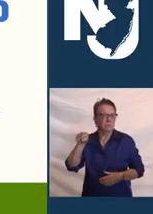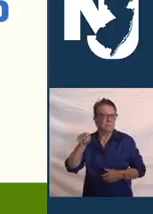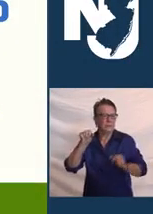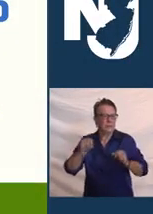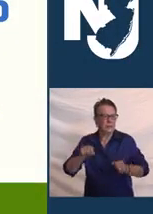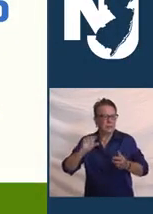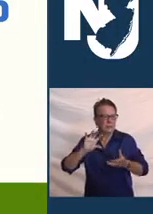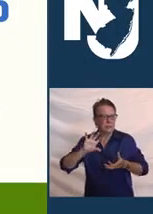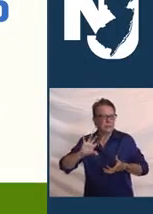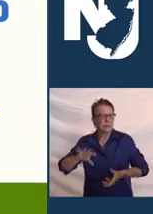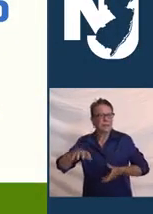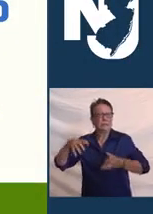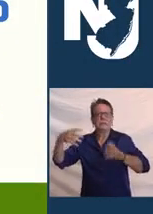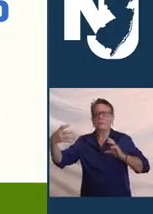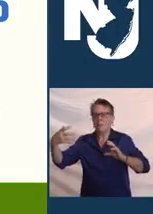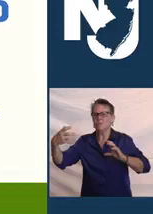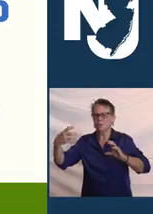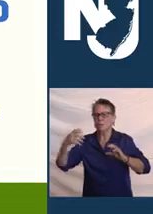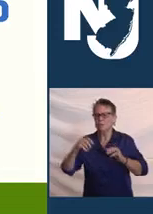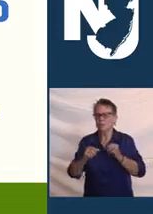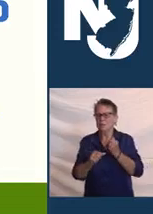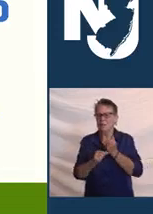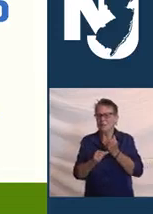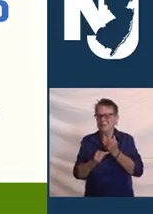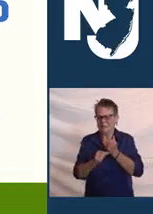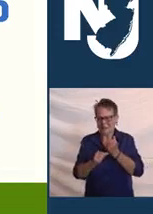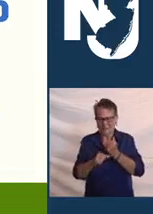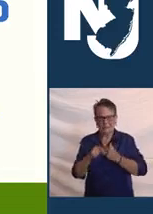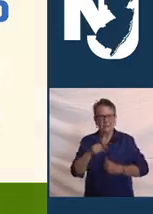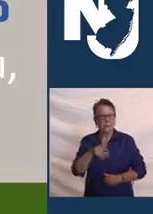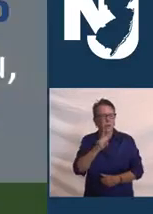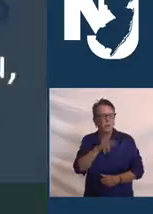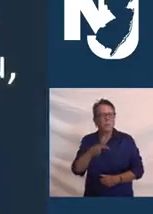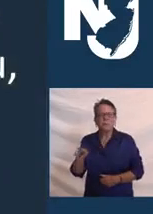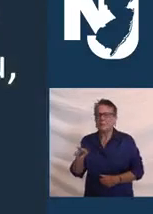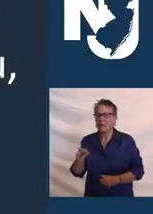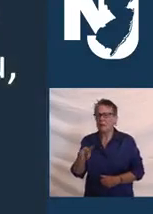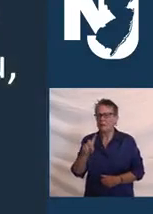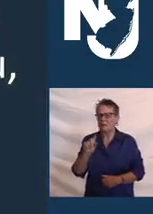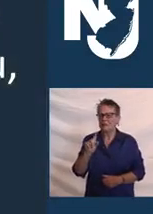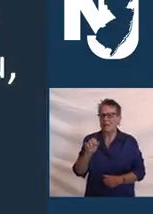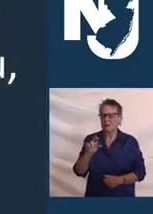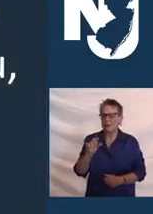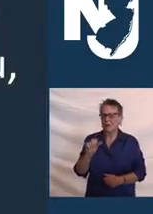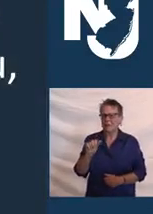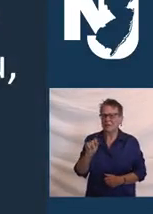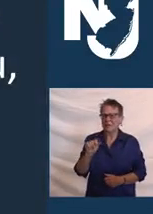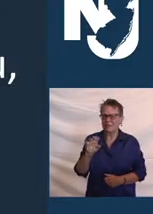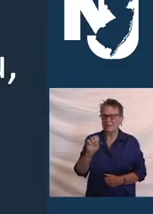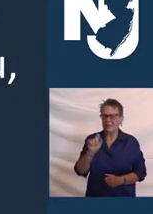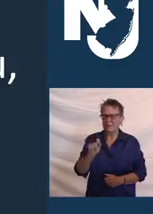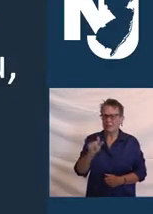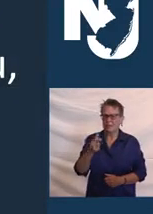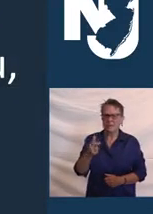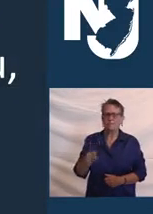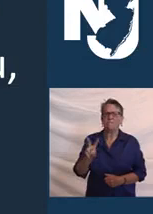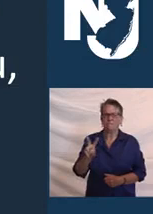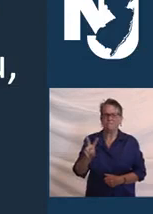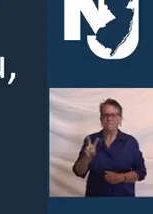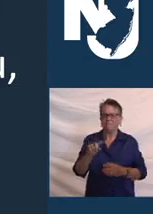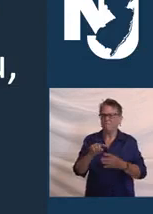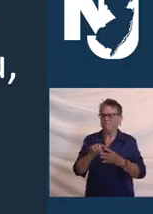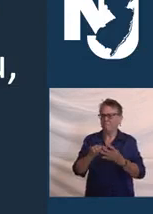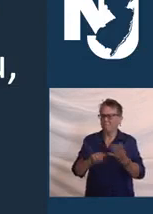disasterassistance.gov. You can see that on the left there. FEMA has also opened disaster recovery centers across the state where homeowners can go to